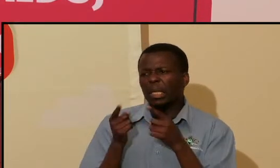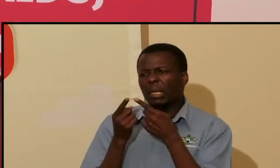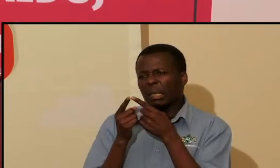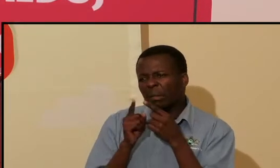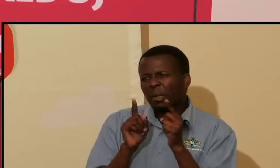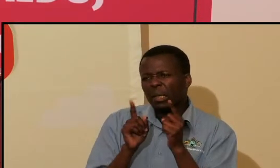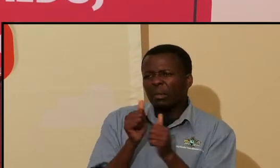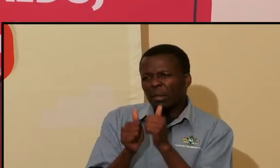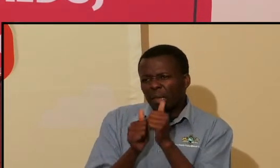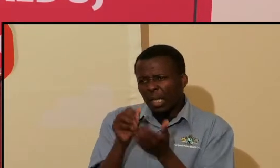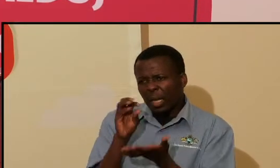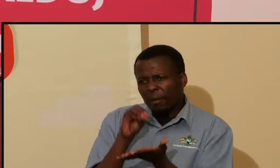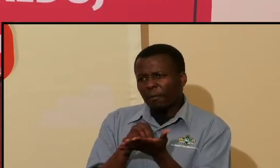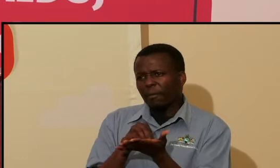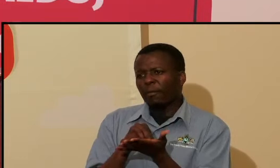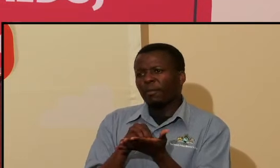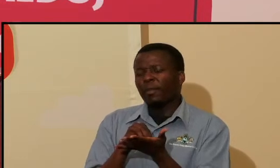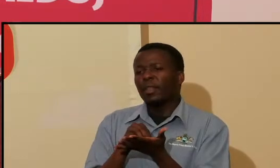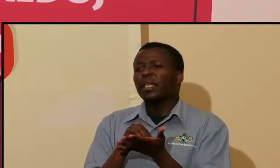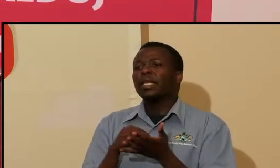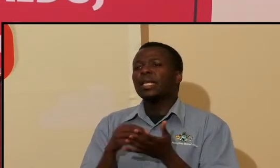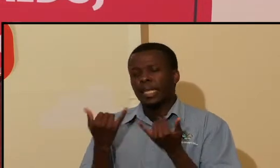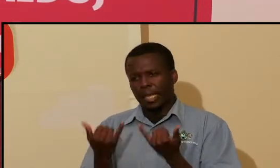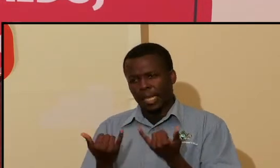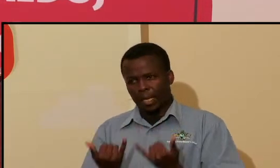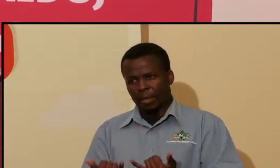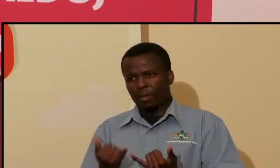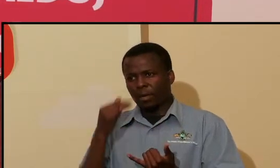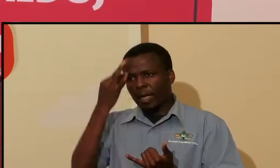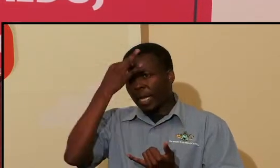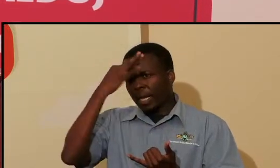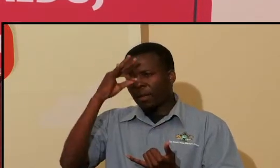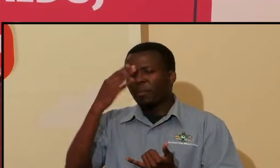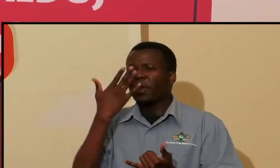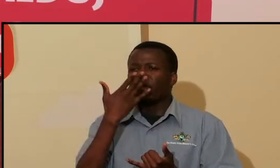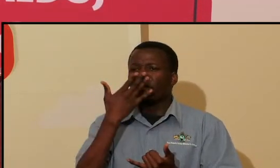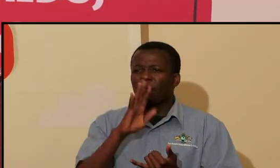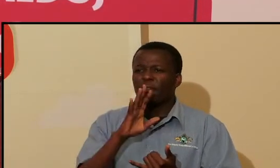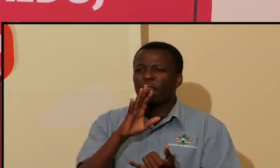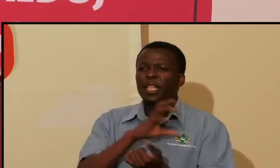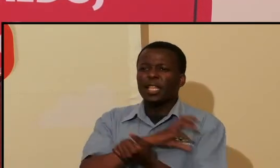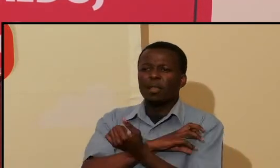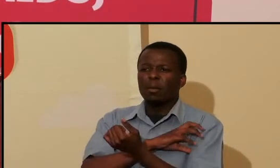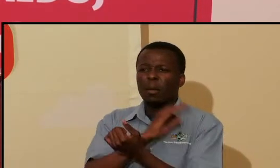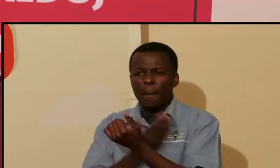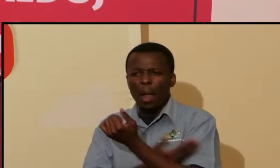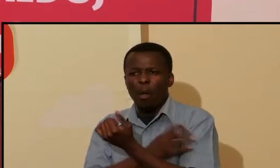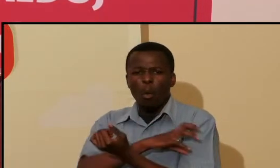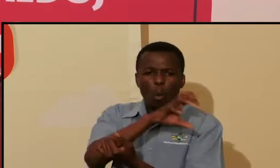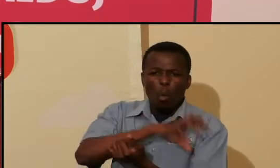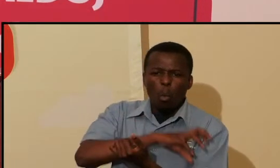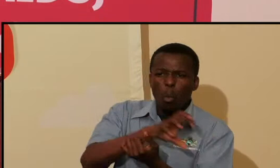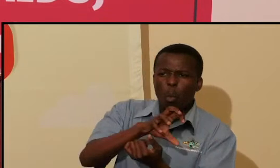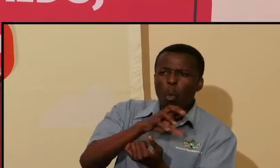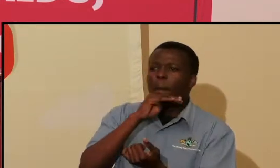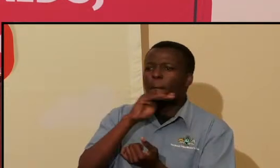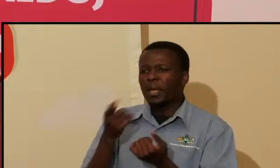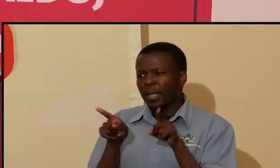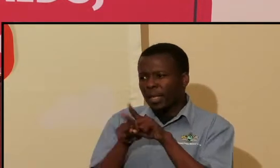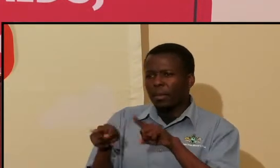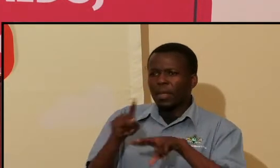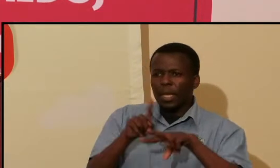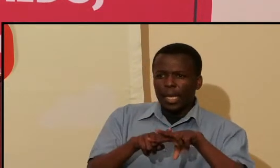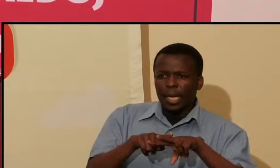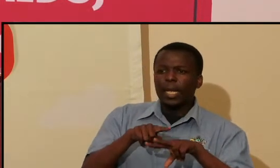then government offices began to decentralize, as well as Nurture. Nurture also began to decentralize her offices, so now we